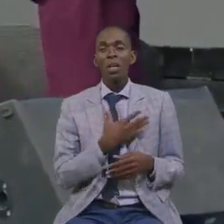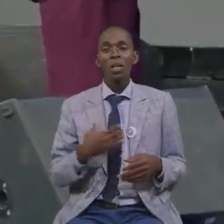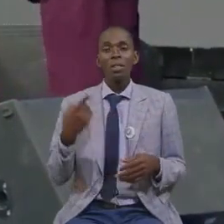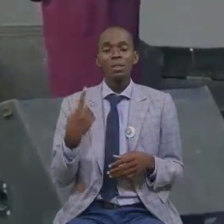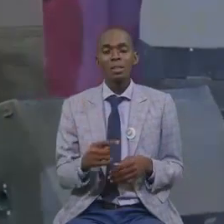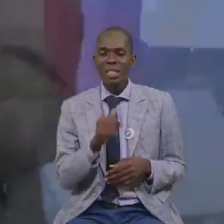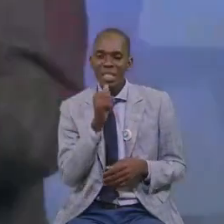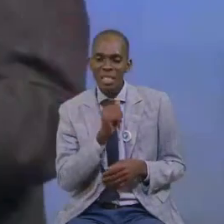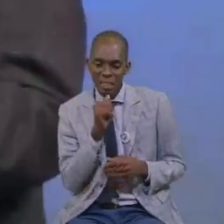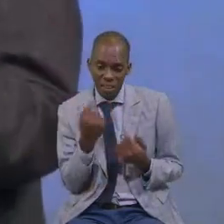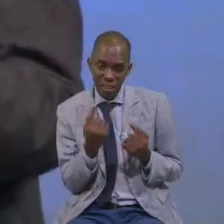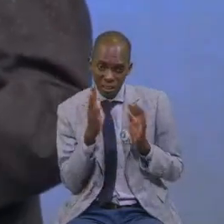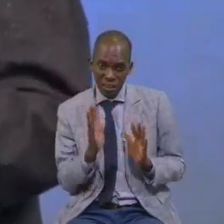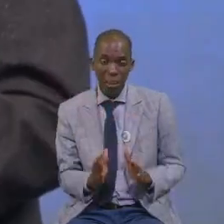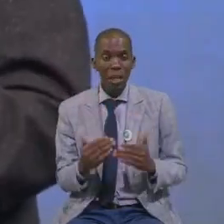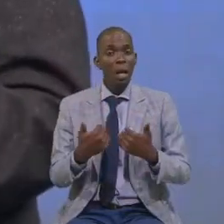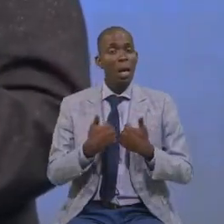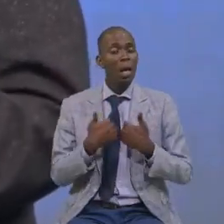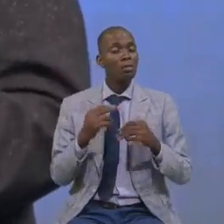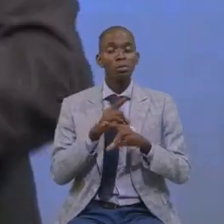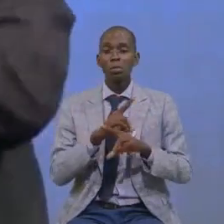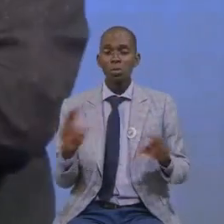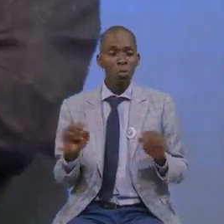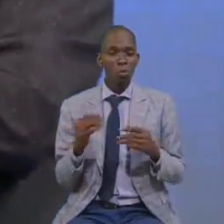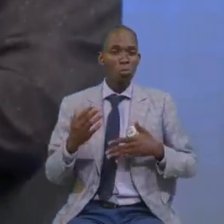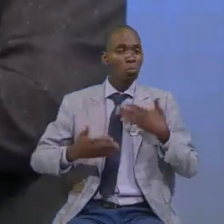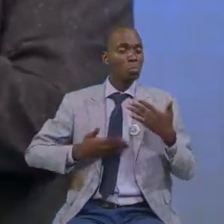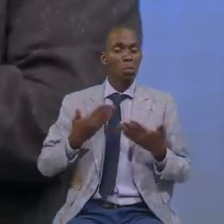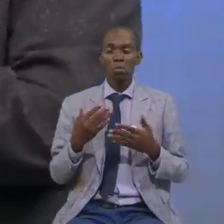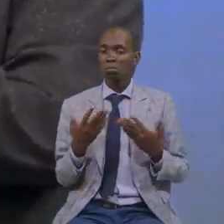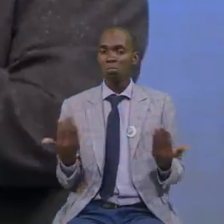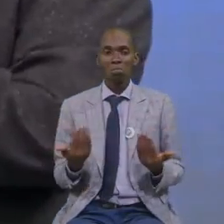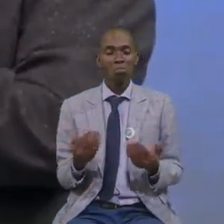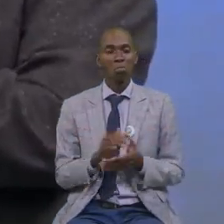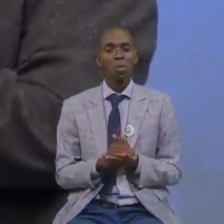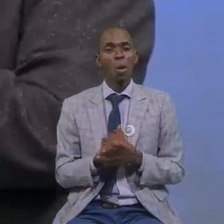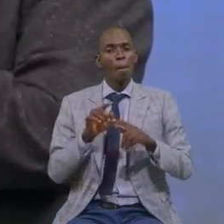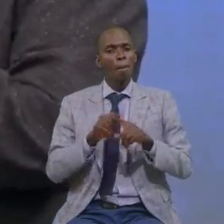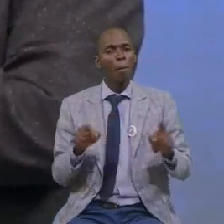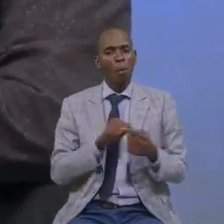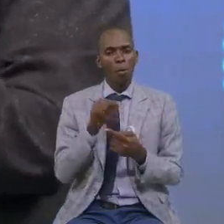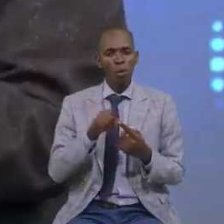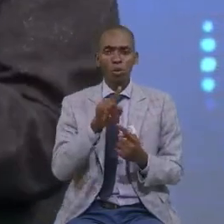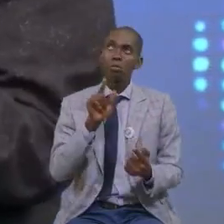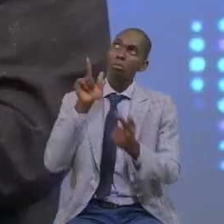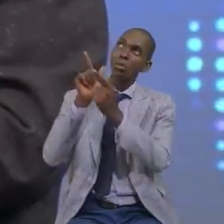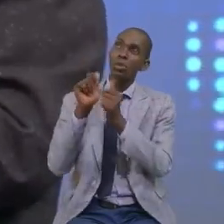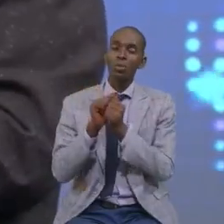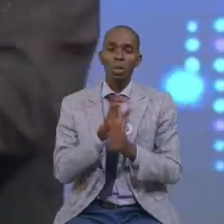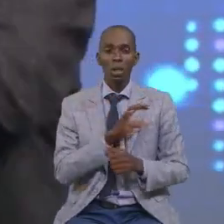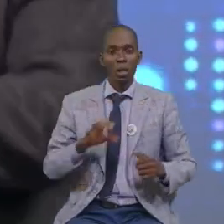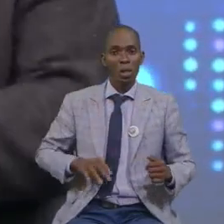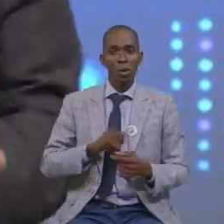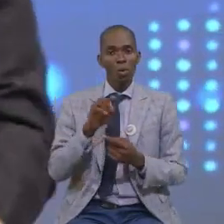secret sinner has no joy, permanent joy. But when you come to Christ, when you come to